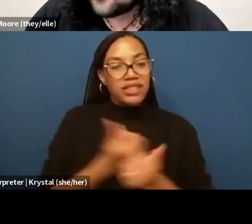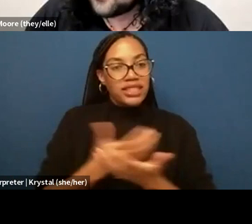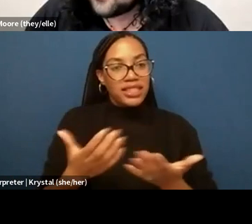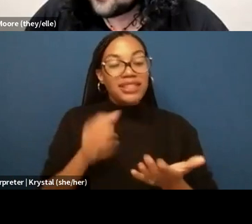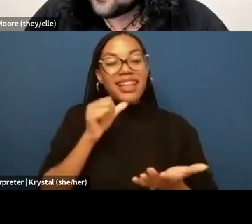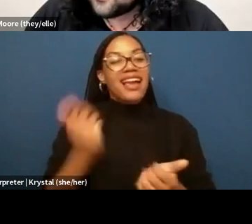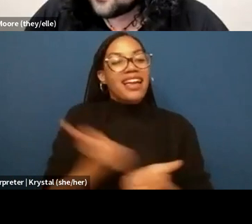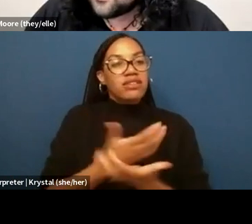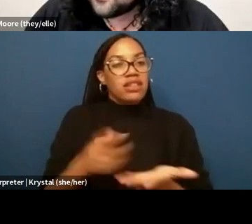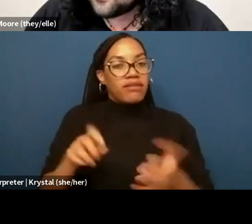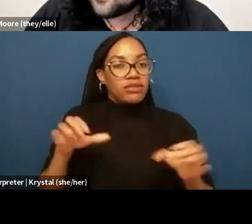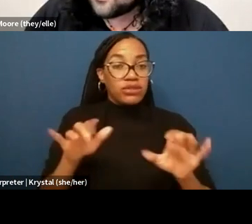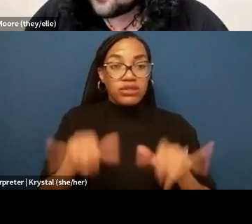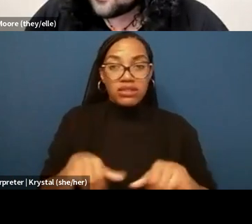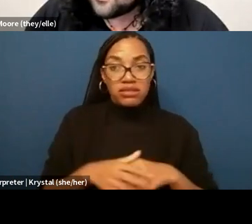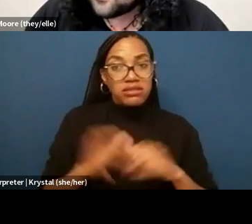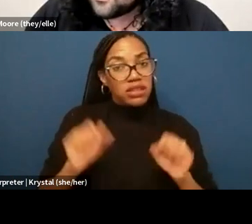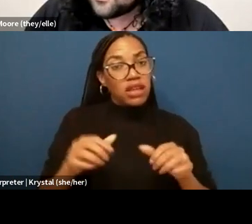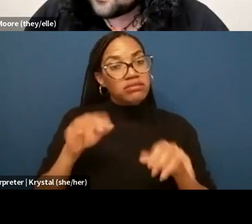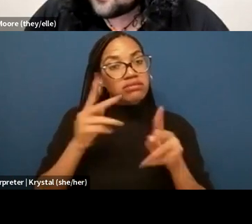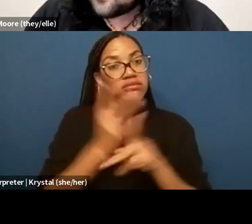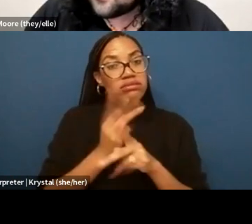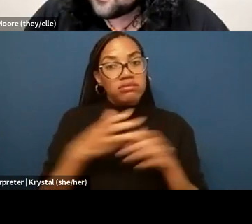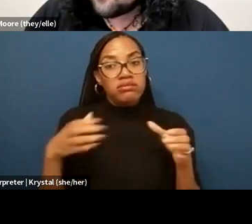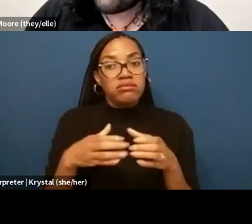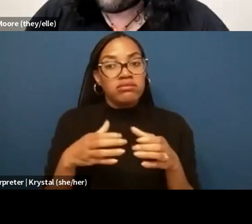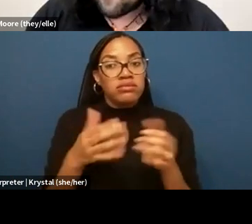when talking about reconnecting, all of us are native to some